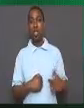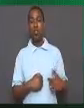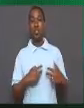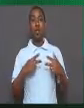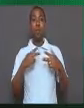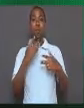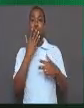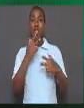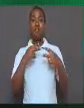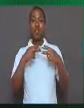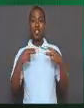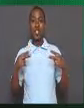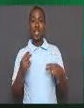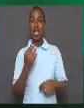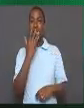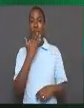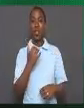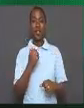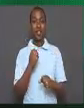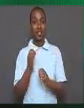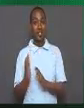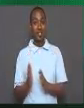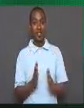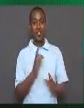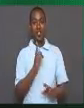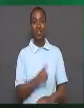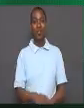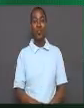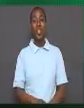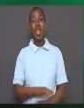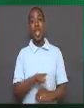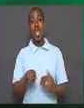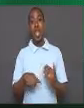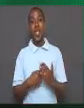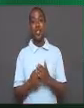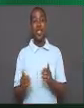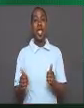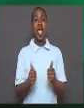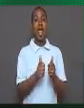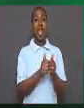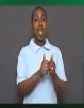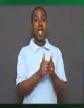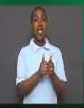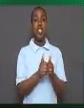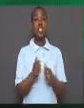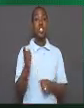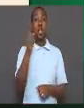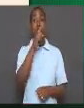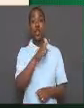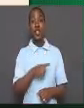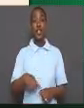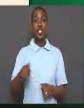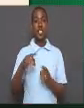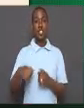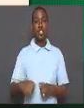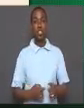vessels, and blood, which together make up the circulatory system.